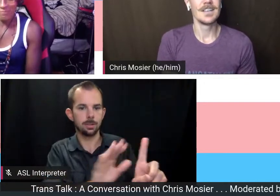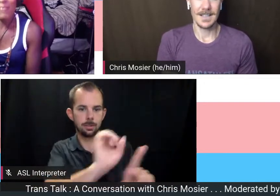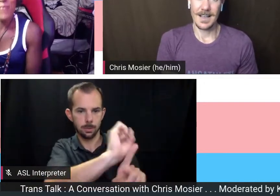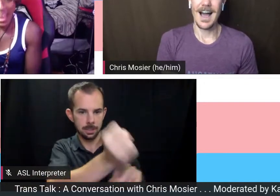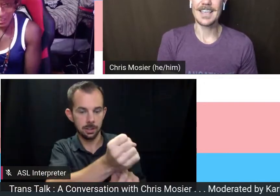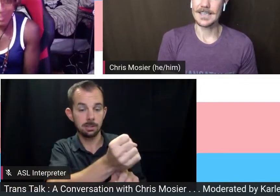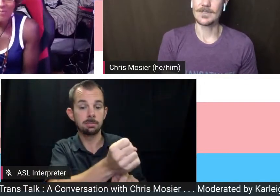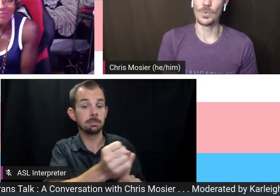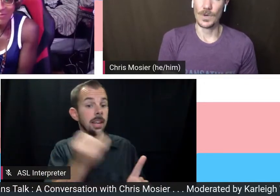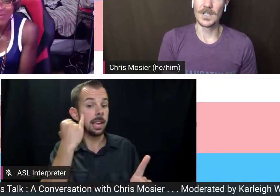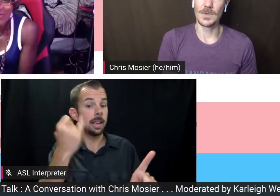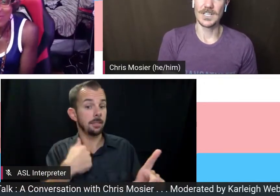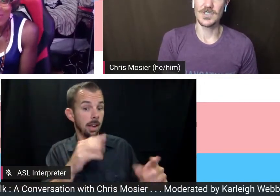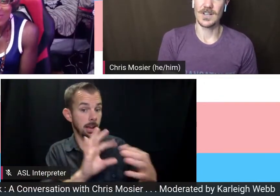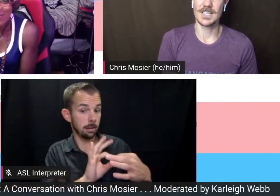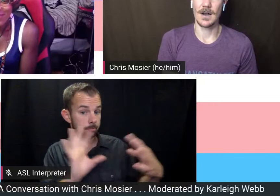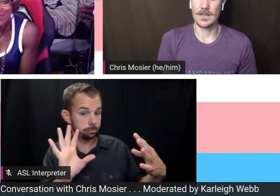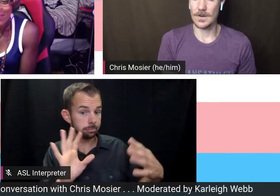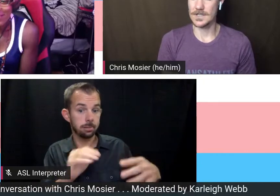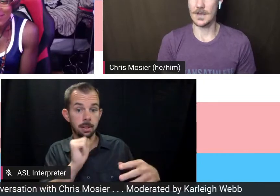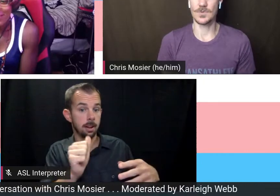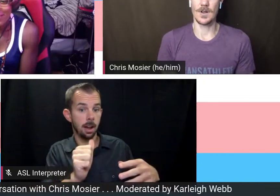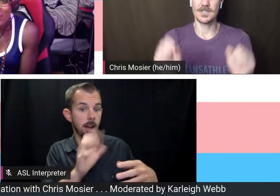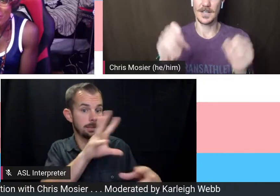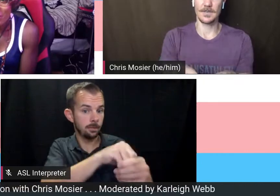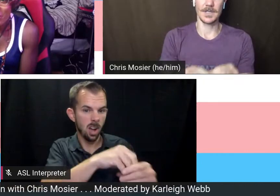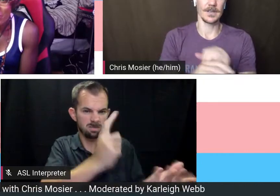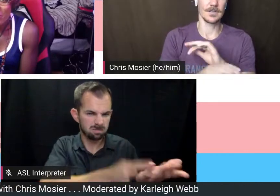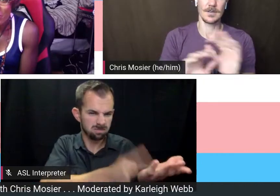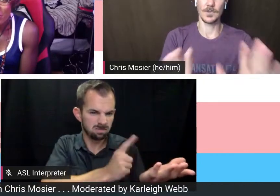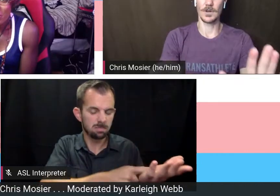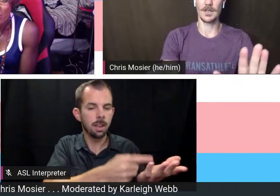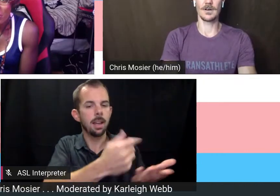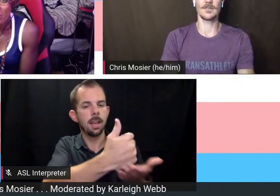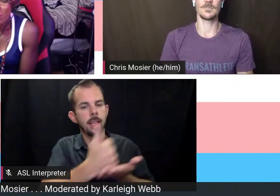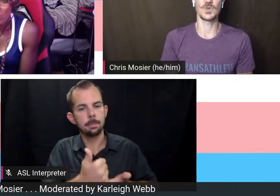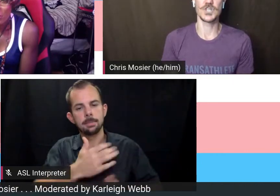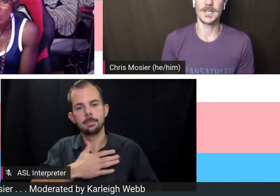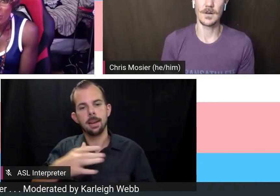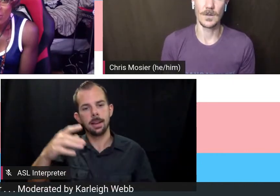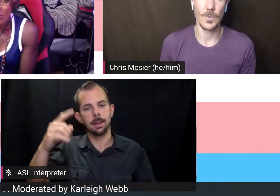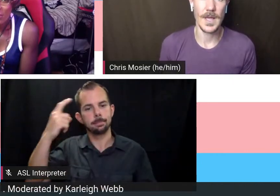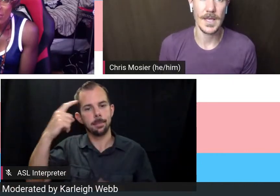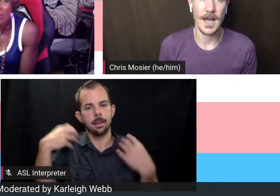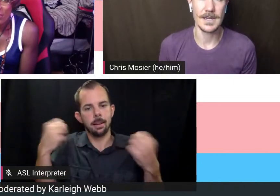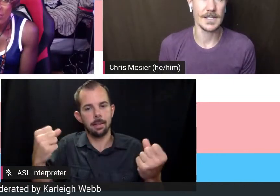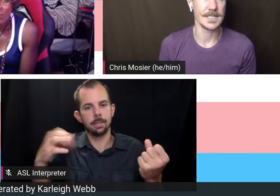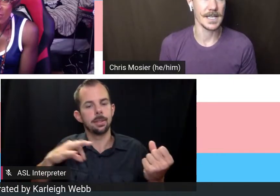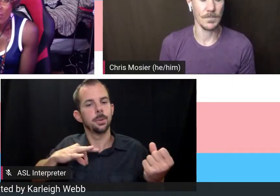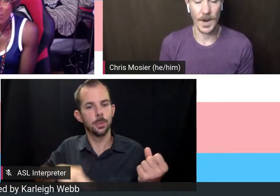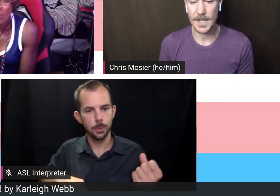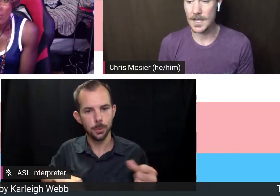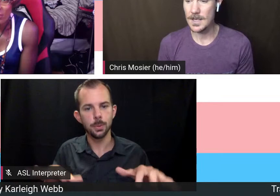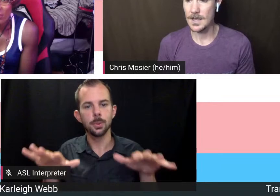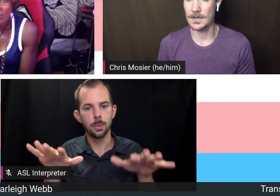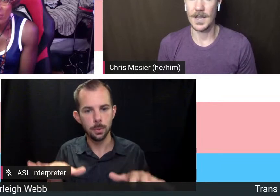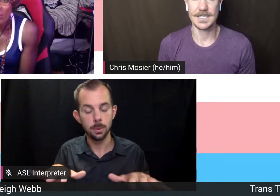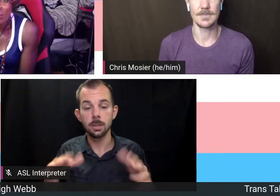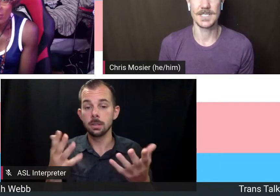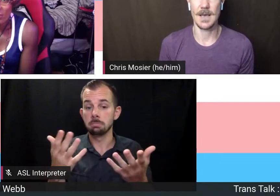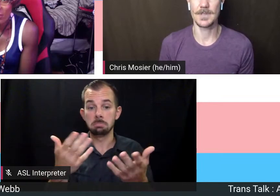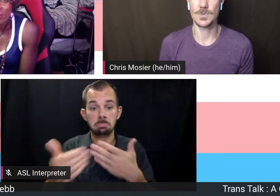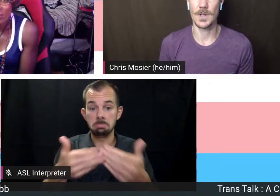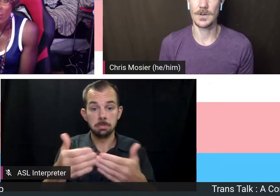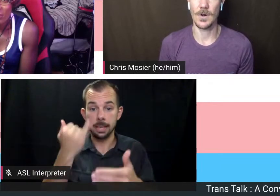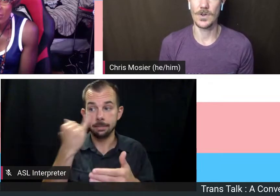Facts. I can get really, really stressed out. And there are times where I just have to be like logging off. I'm pushing it all away. I need to take a break. And a lot